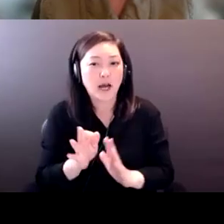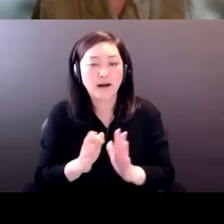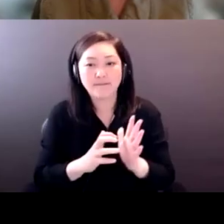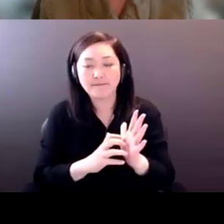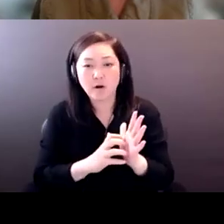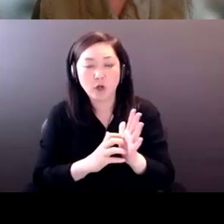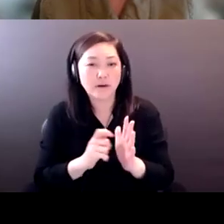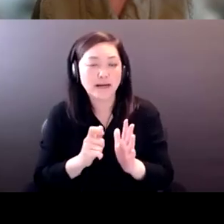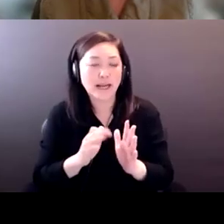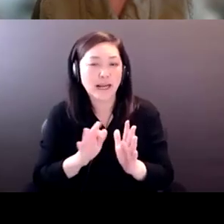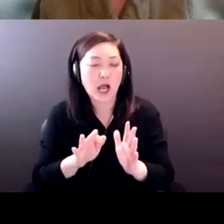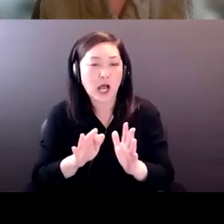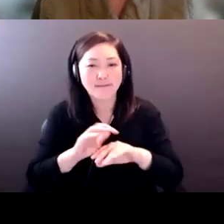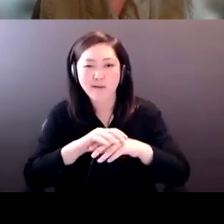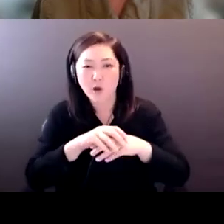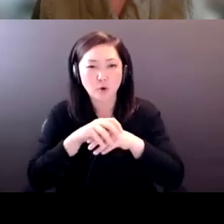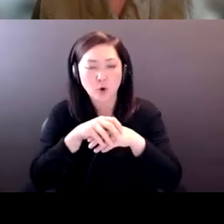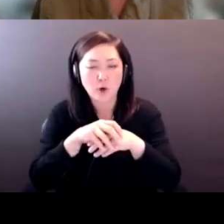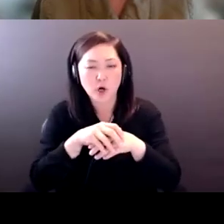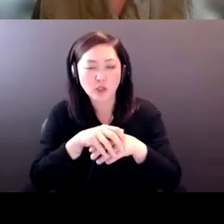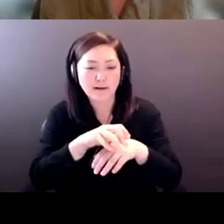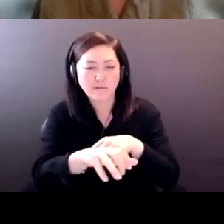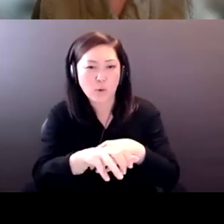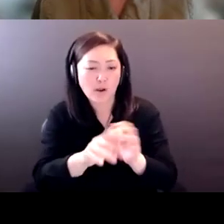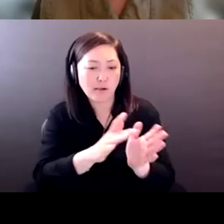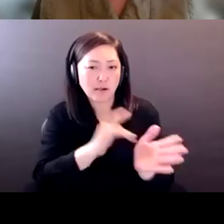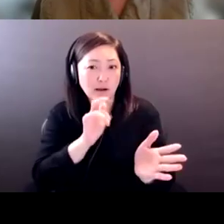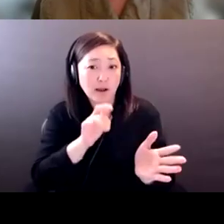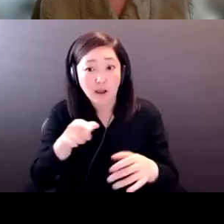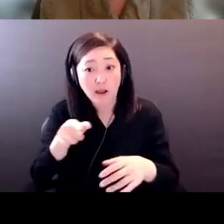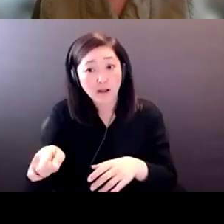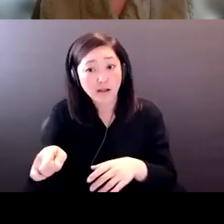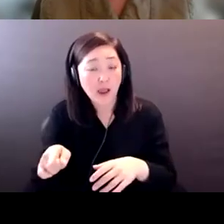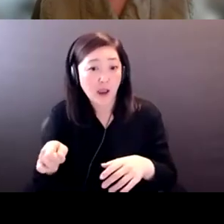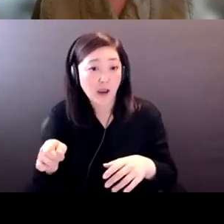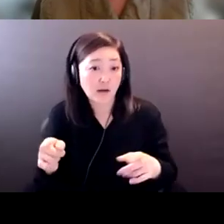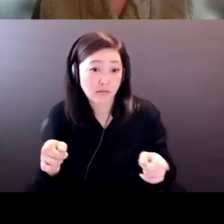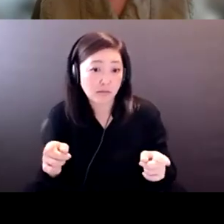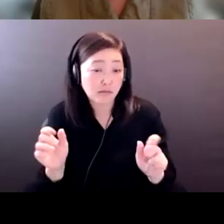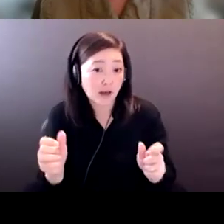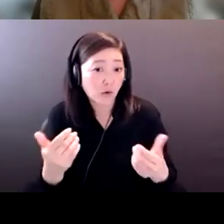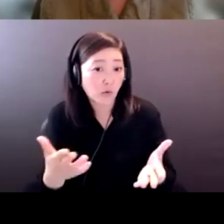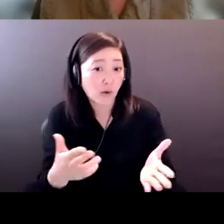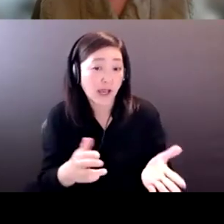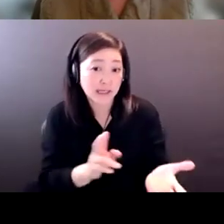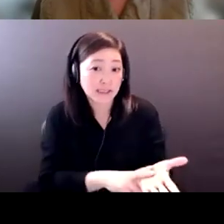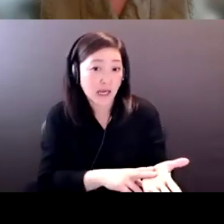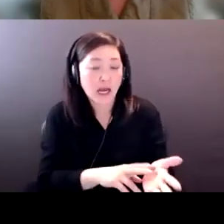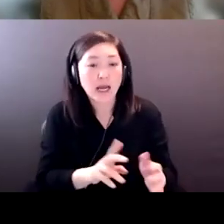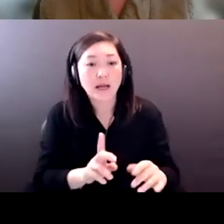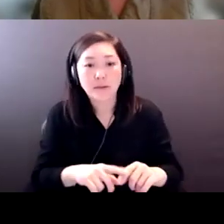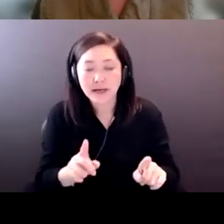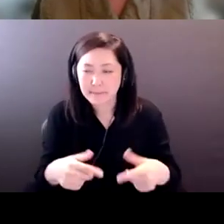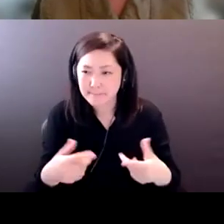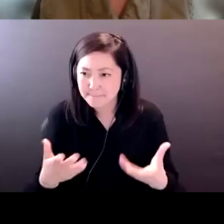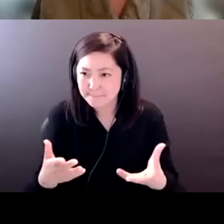will, because they are signed when the donor has capacity, but kick in when they don't. And a